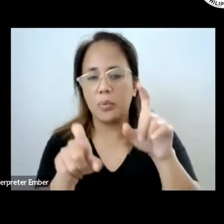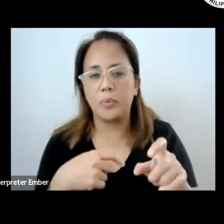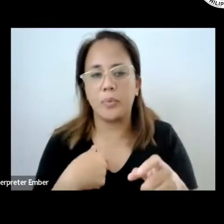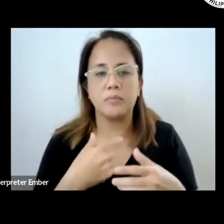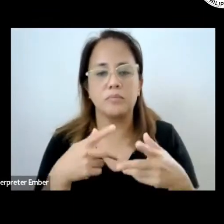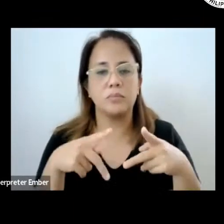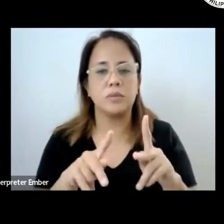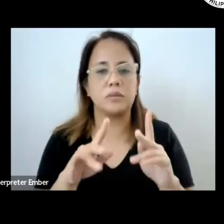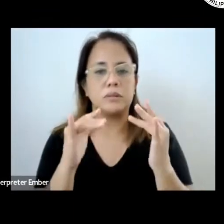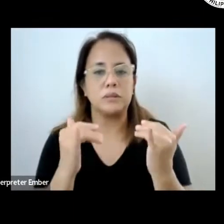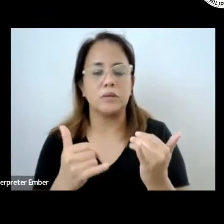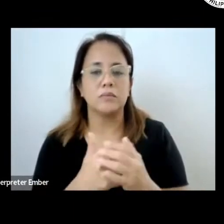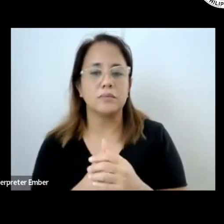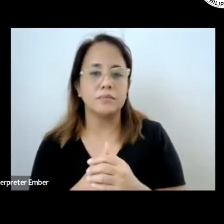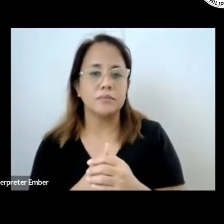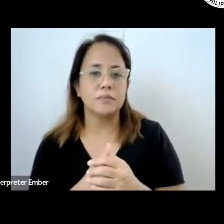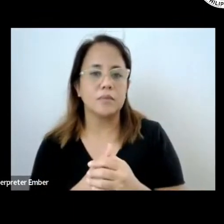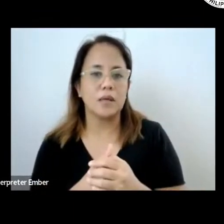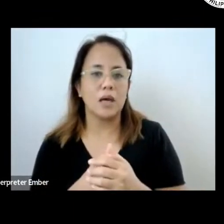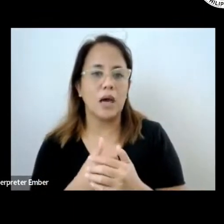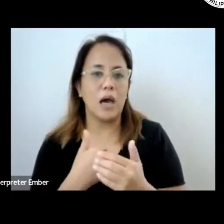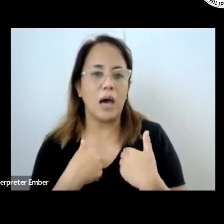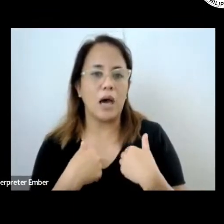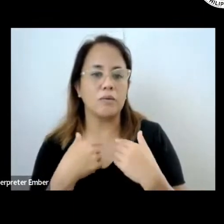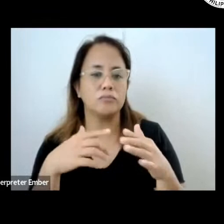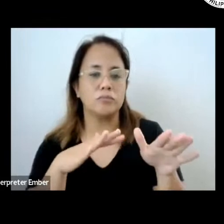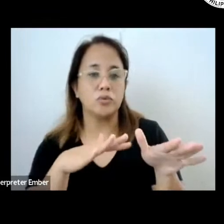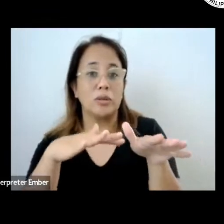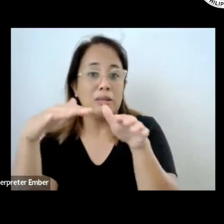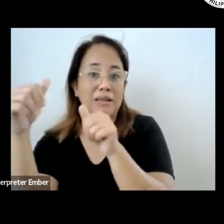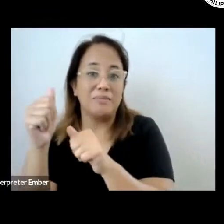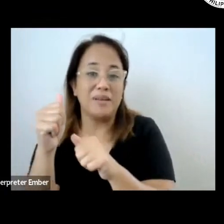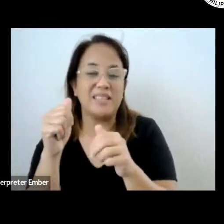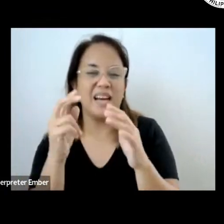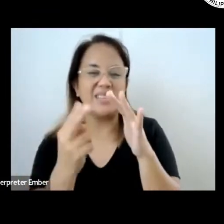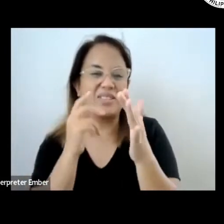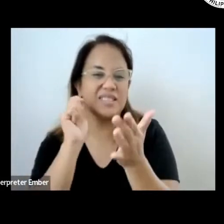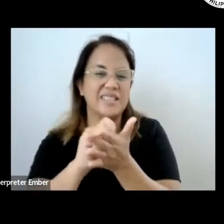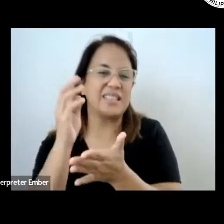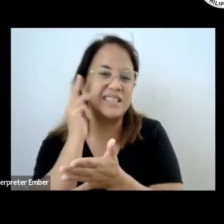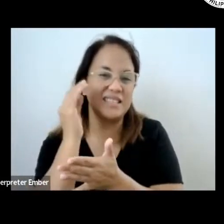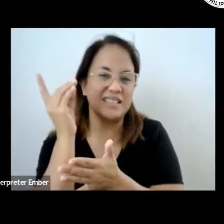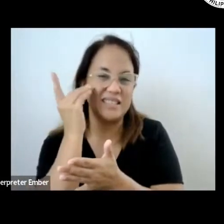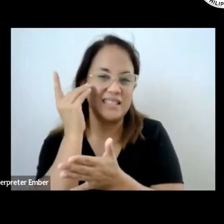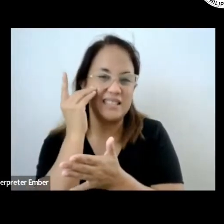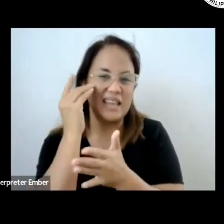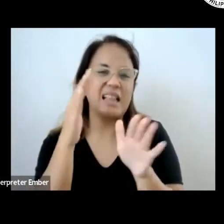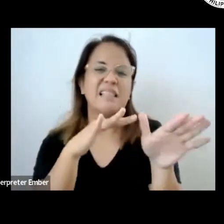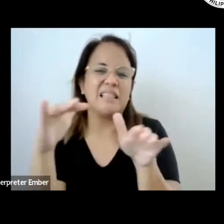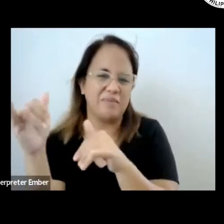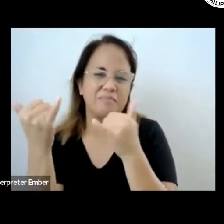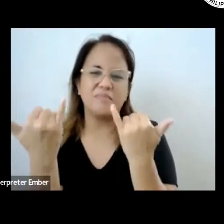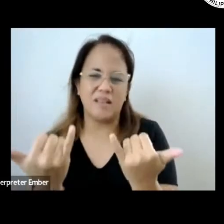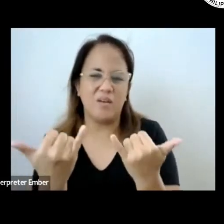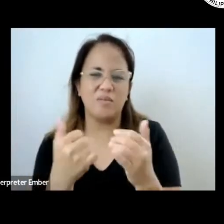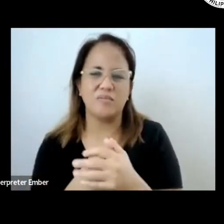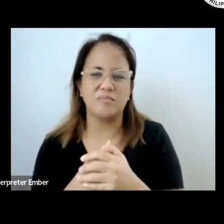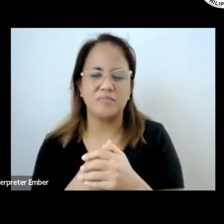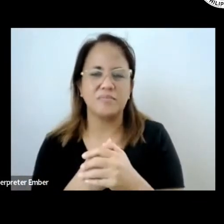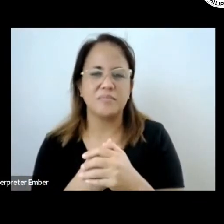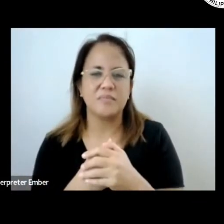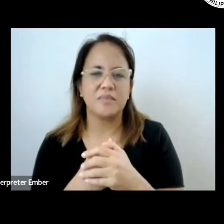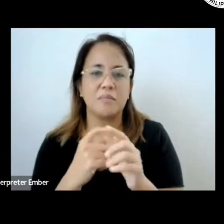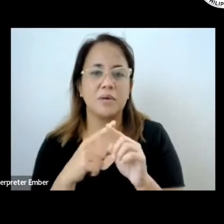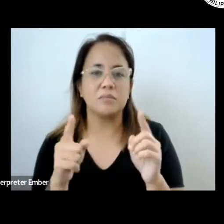of the members, Yusik Dinsing has to go, but there will be other representatives from DepEd. Yusik Dinsing, thank you very much. Okay, with